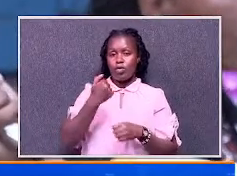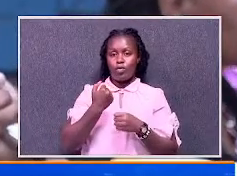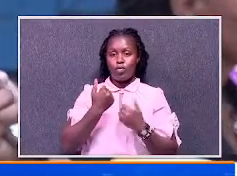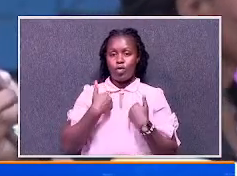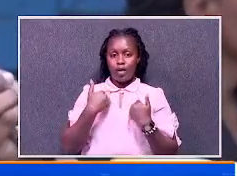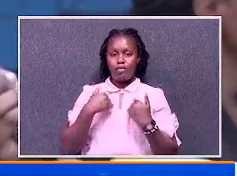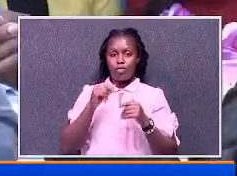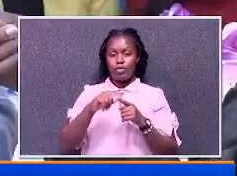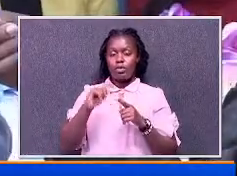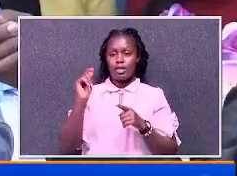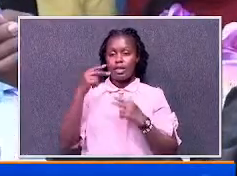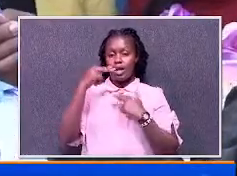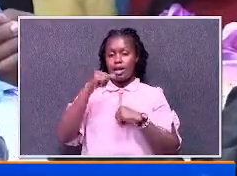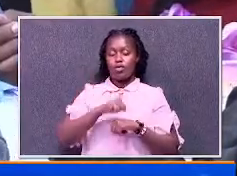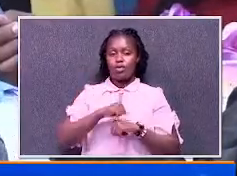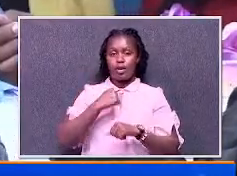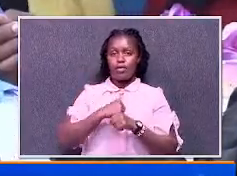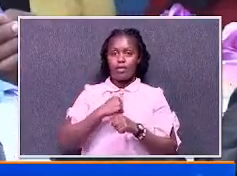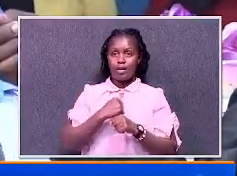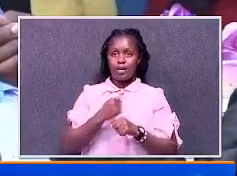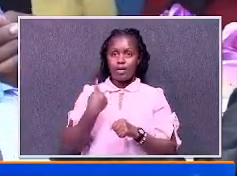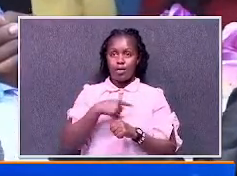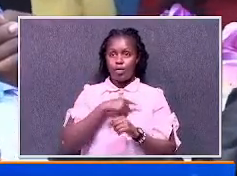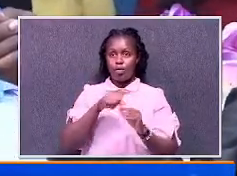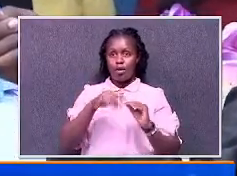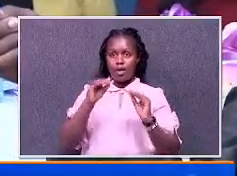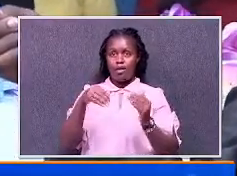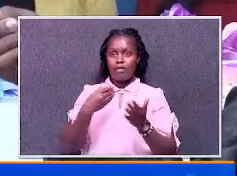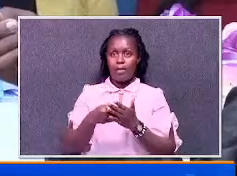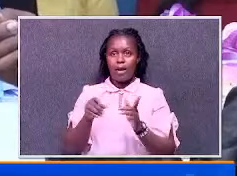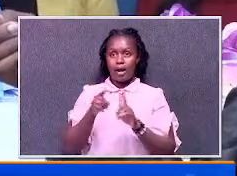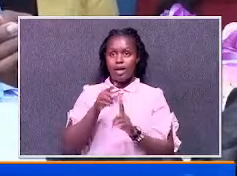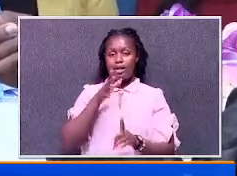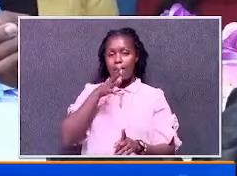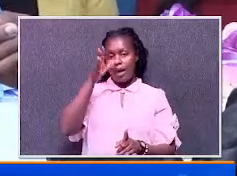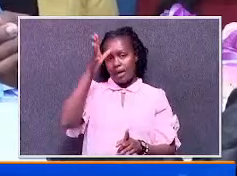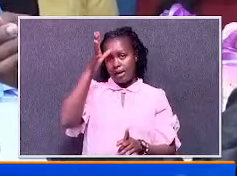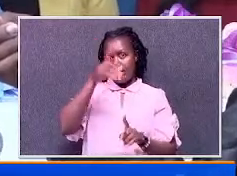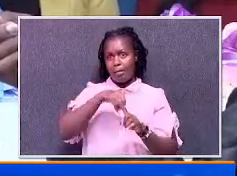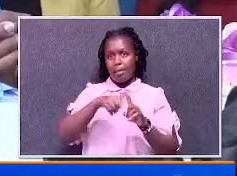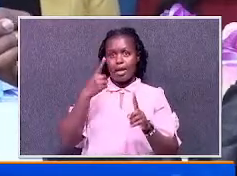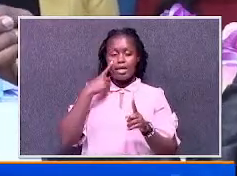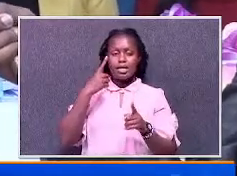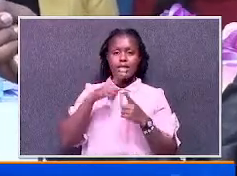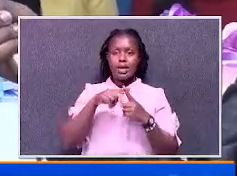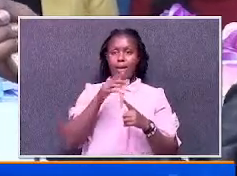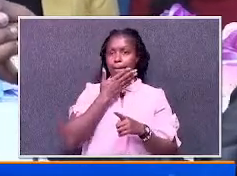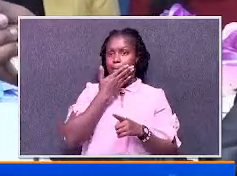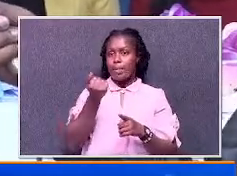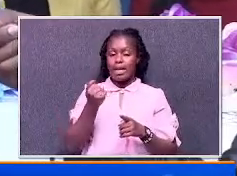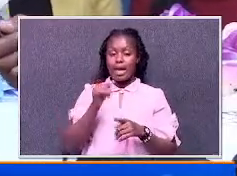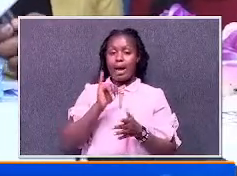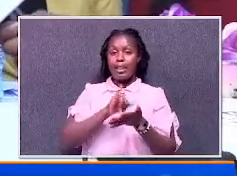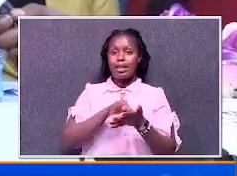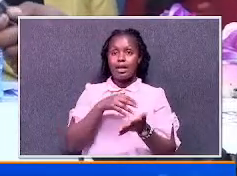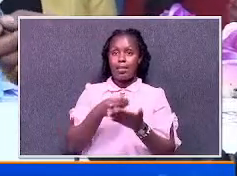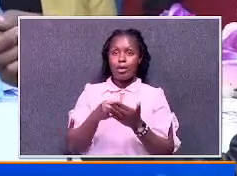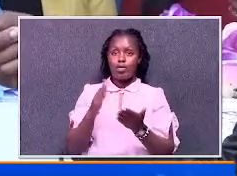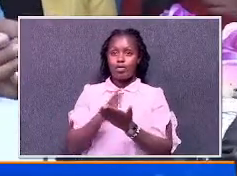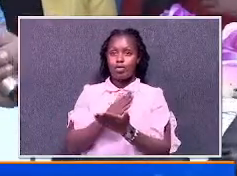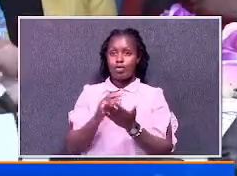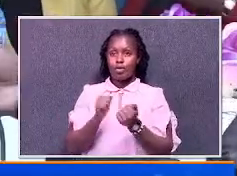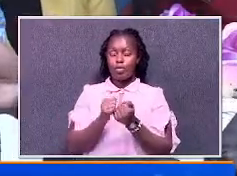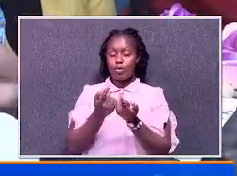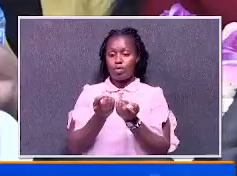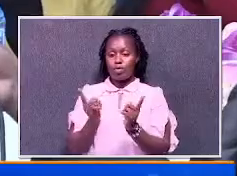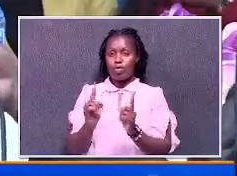School has shown us today. We give them pocket money as parents, but they saw it fit to remove that pocket money and share with you people, and